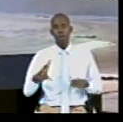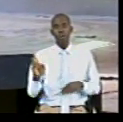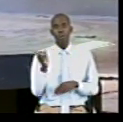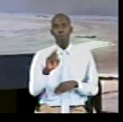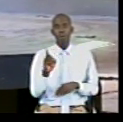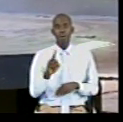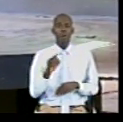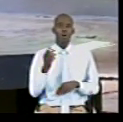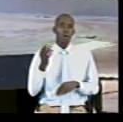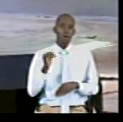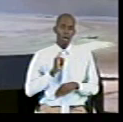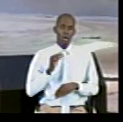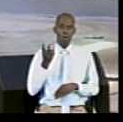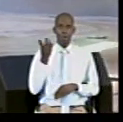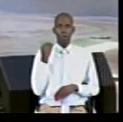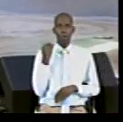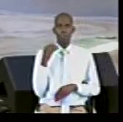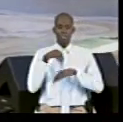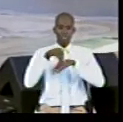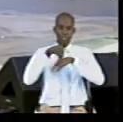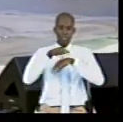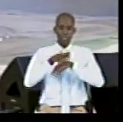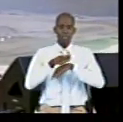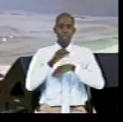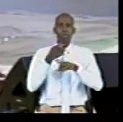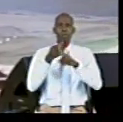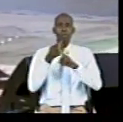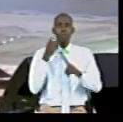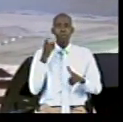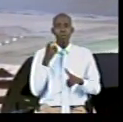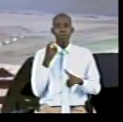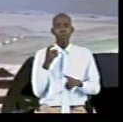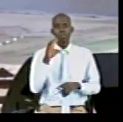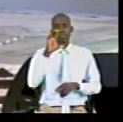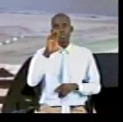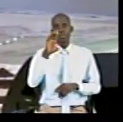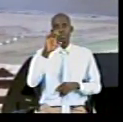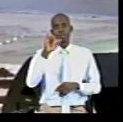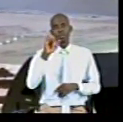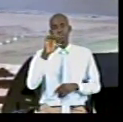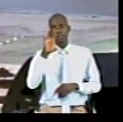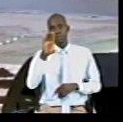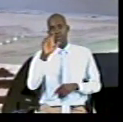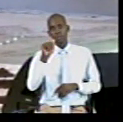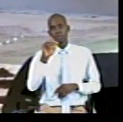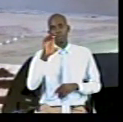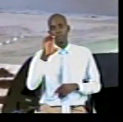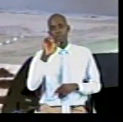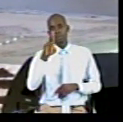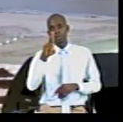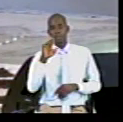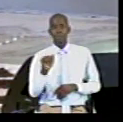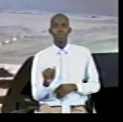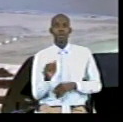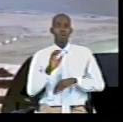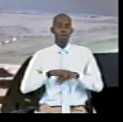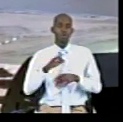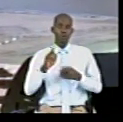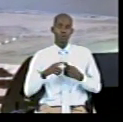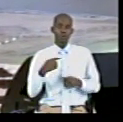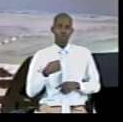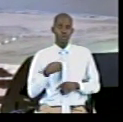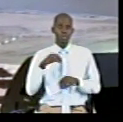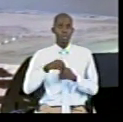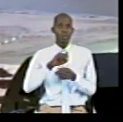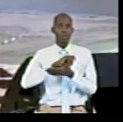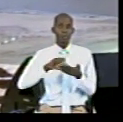was, sent from Caesarea unto me. Verse 12, verse 12